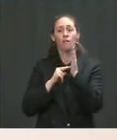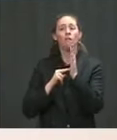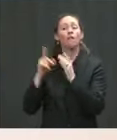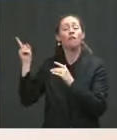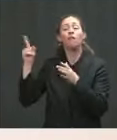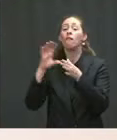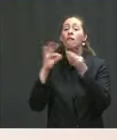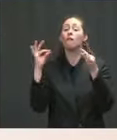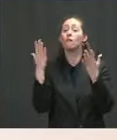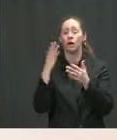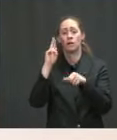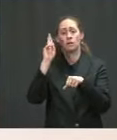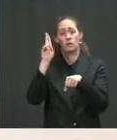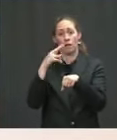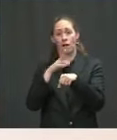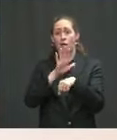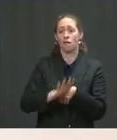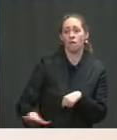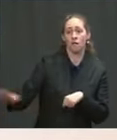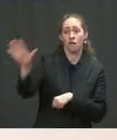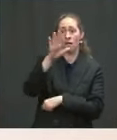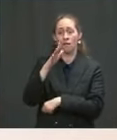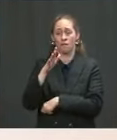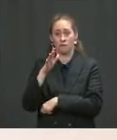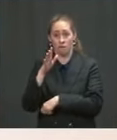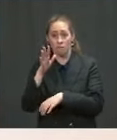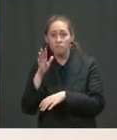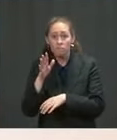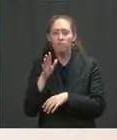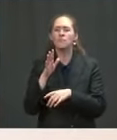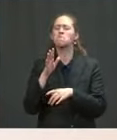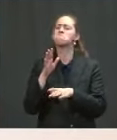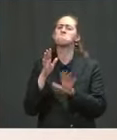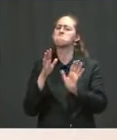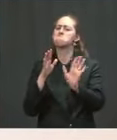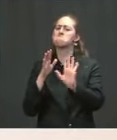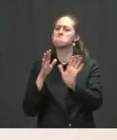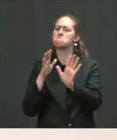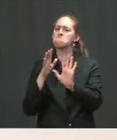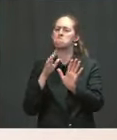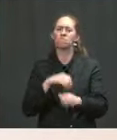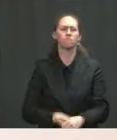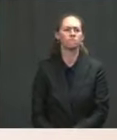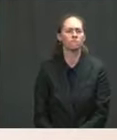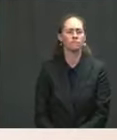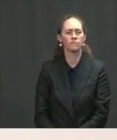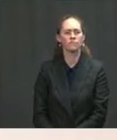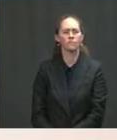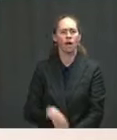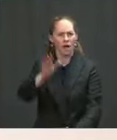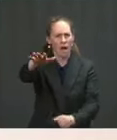under consideration at this time. That's where we are with that. But has he asked the